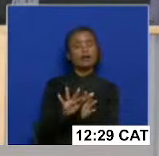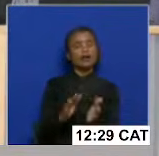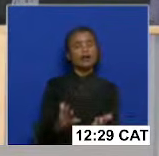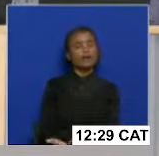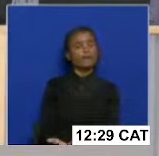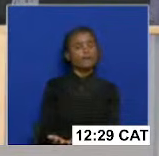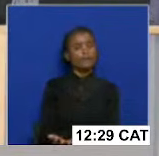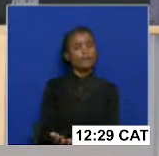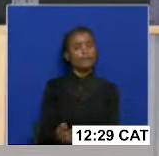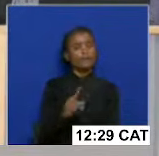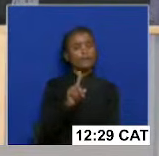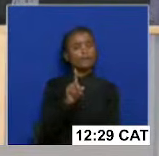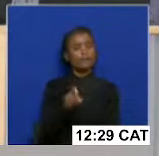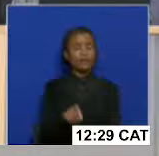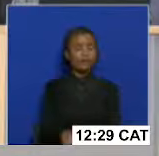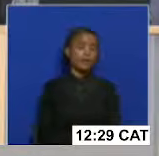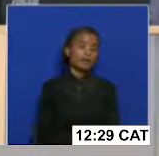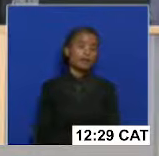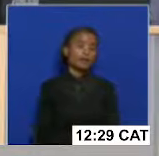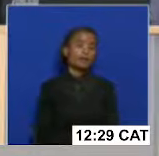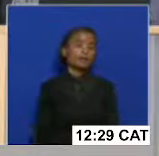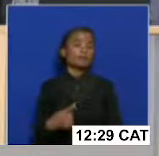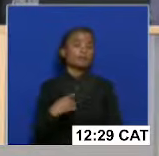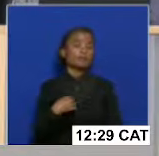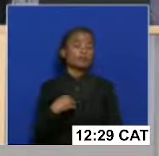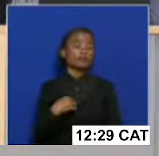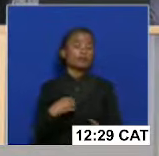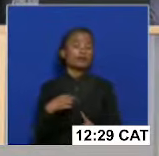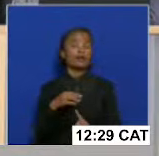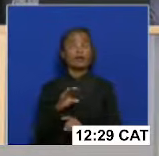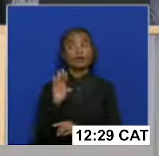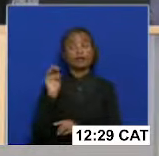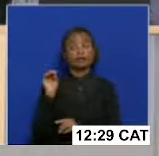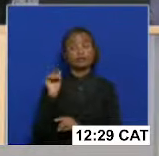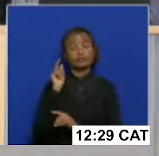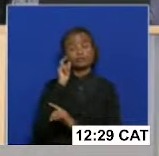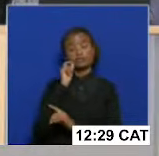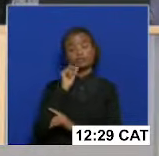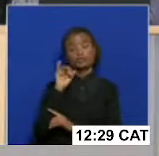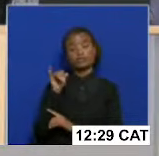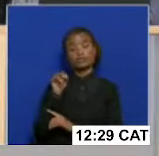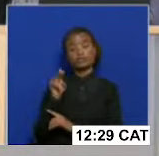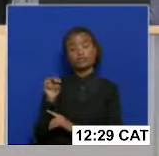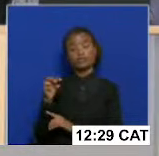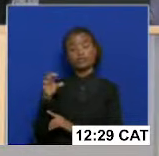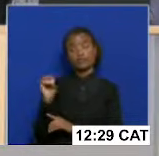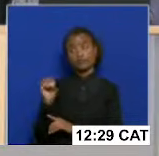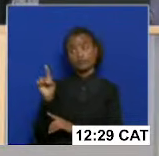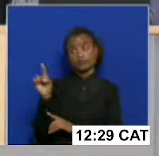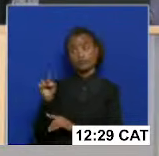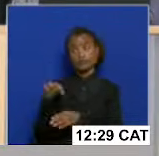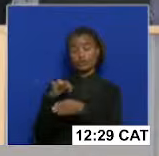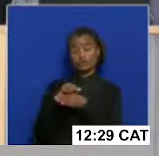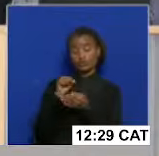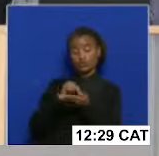I was going to ask Mr. Jengo to give me the stones and I will liaise